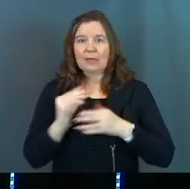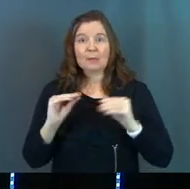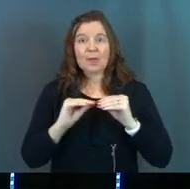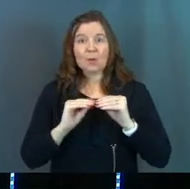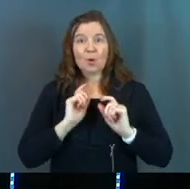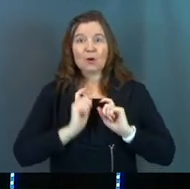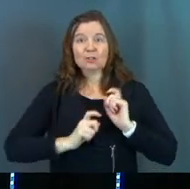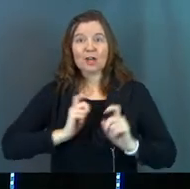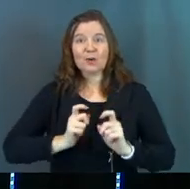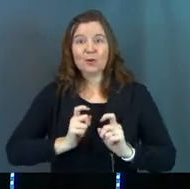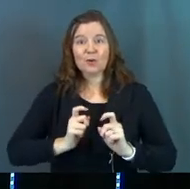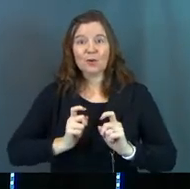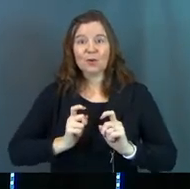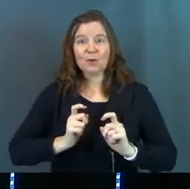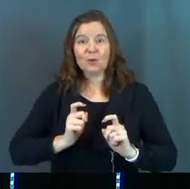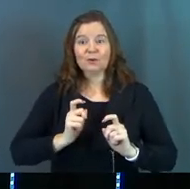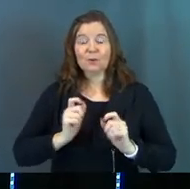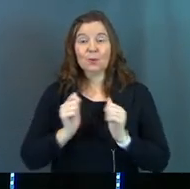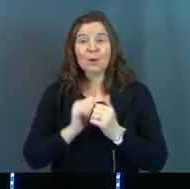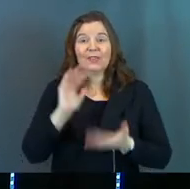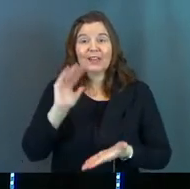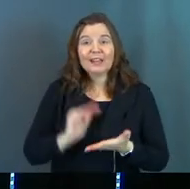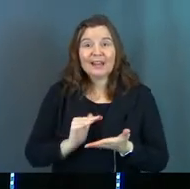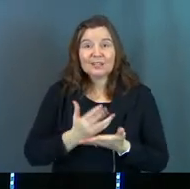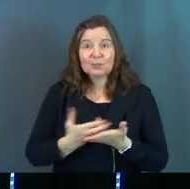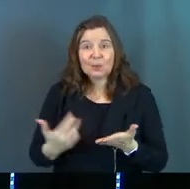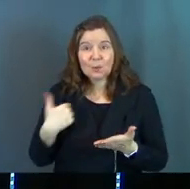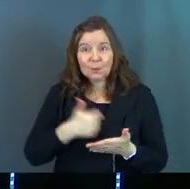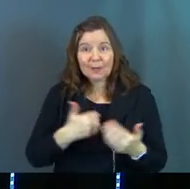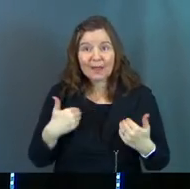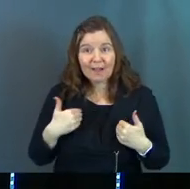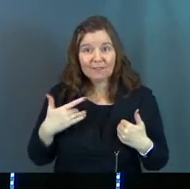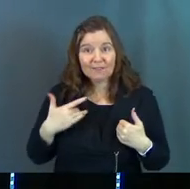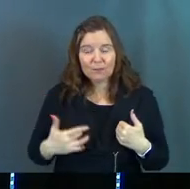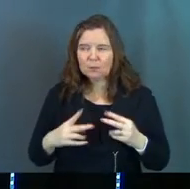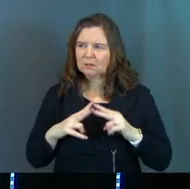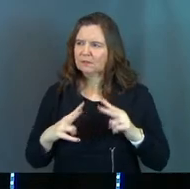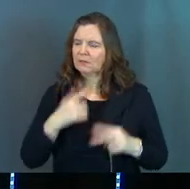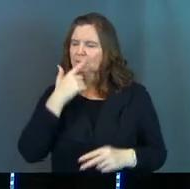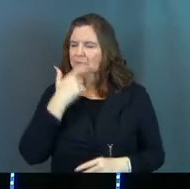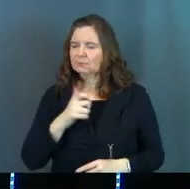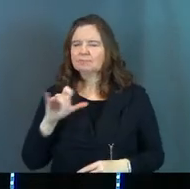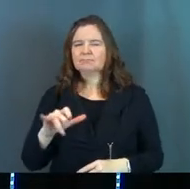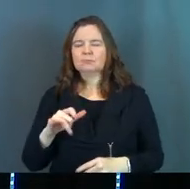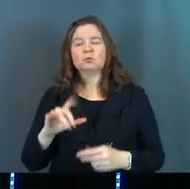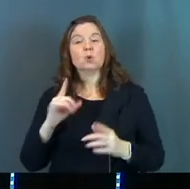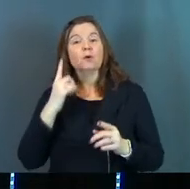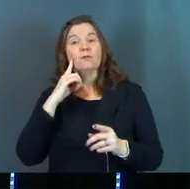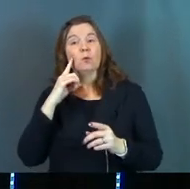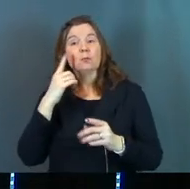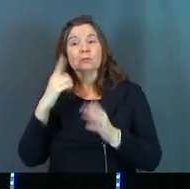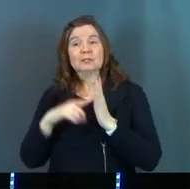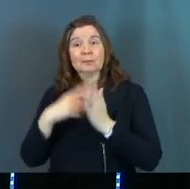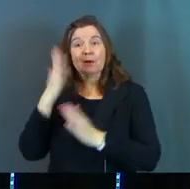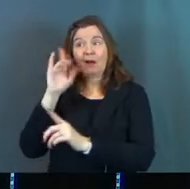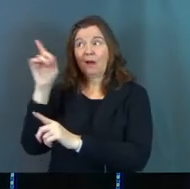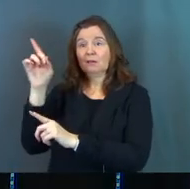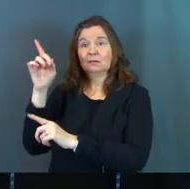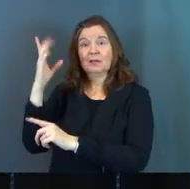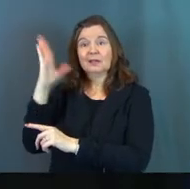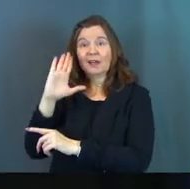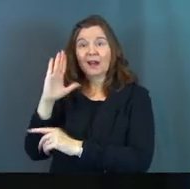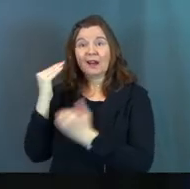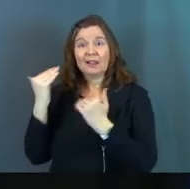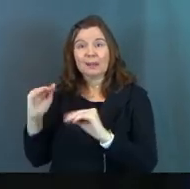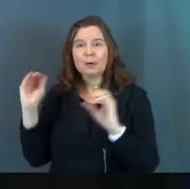more generous the less we have, which is very, very interesting. Let's talk about God for a second. Our God is a